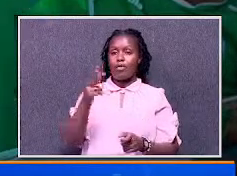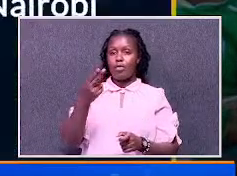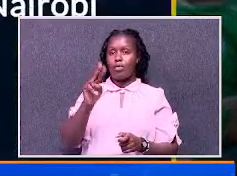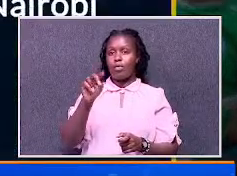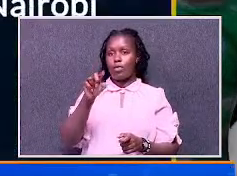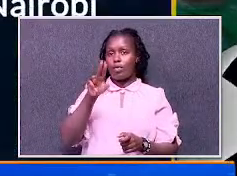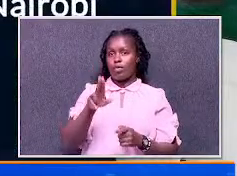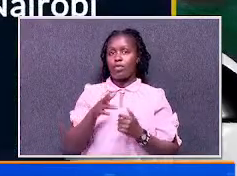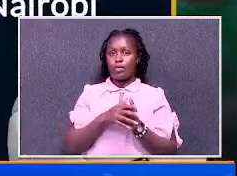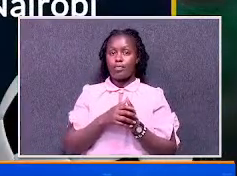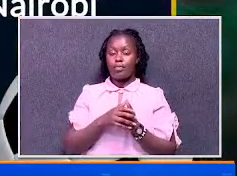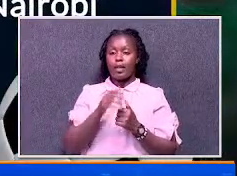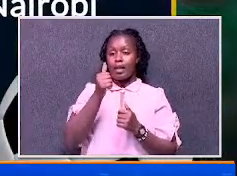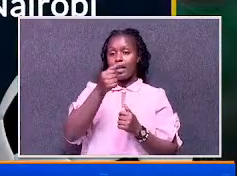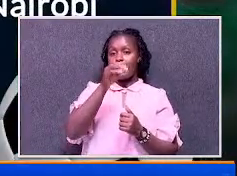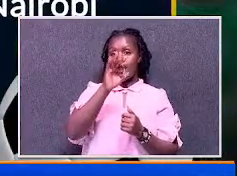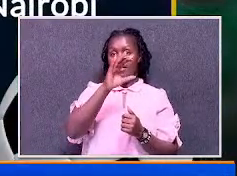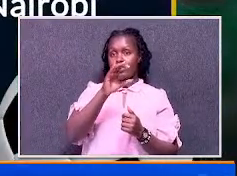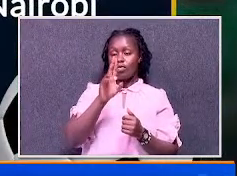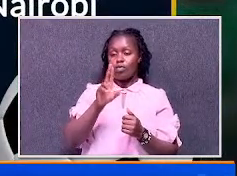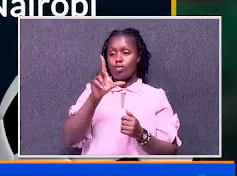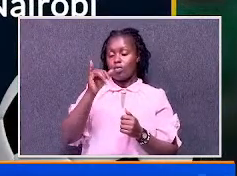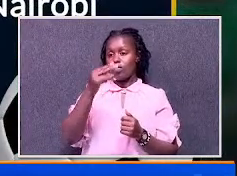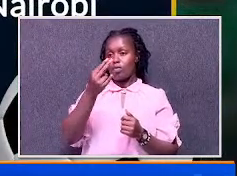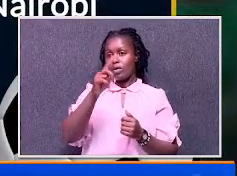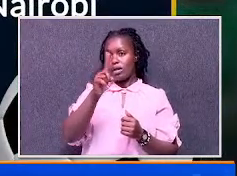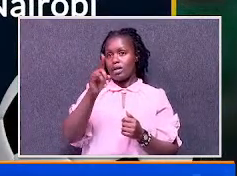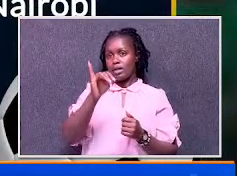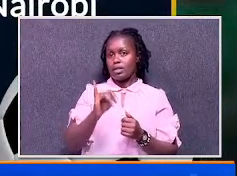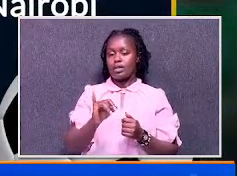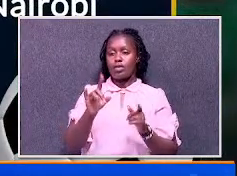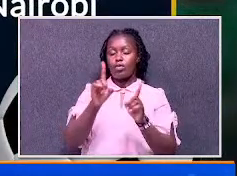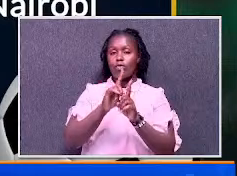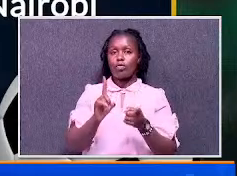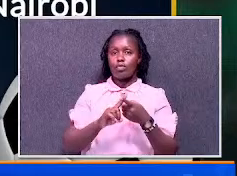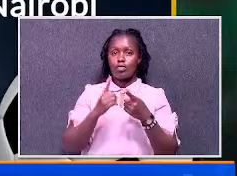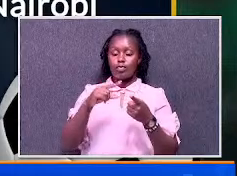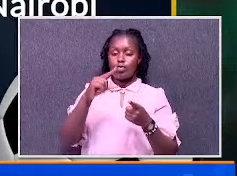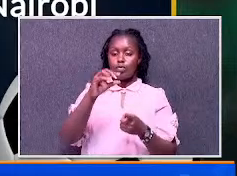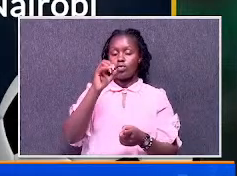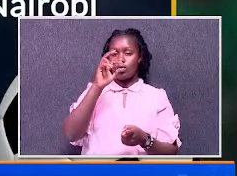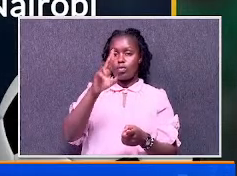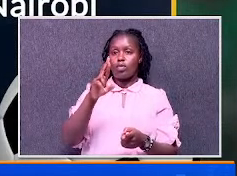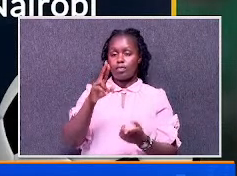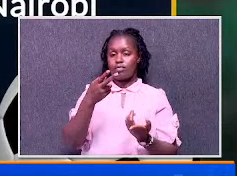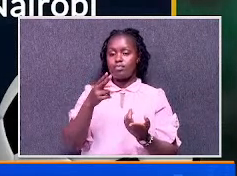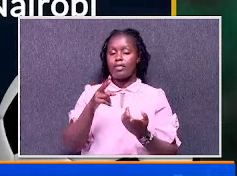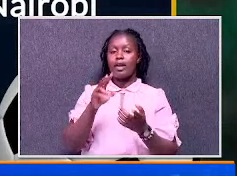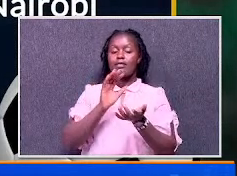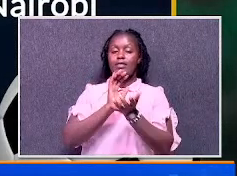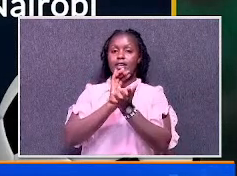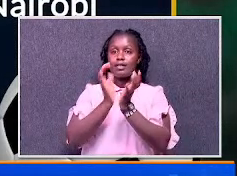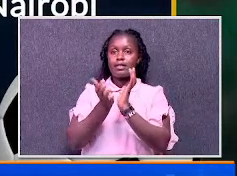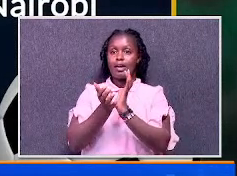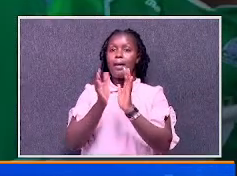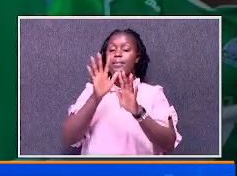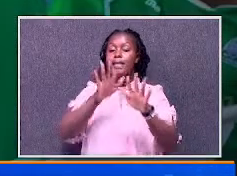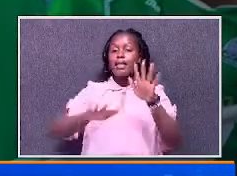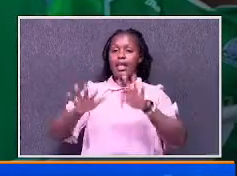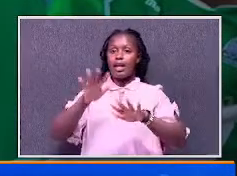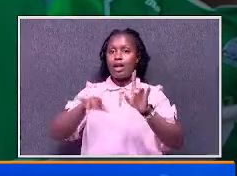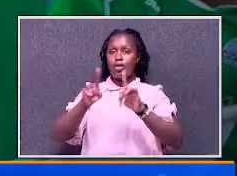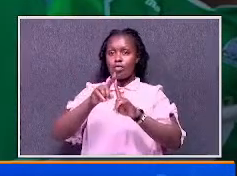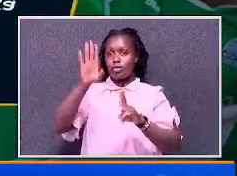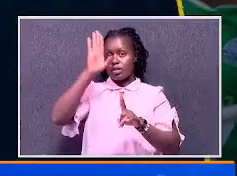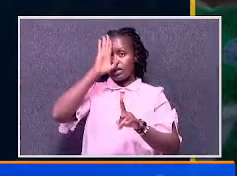will visit Ulinzi at the Ulinzi Complex, and 19 times champions Gor Mahia will welcome Zoia at the Nyayo Stadium. And on Sunday, Sofapaka will